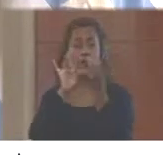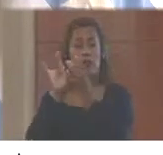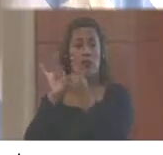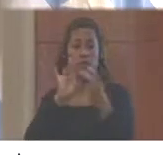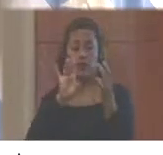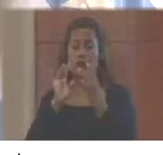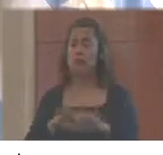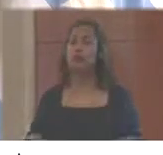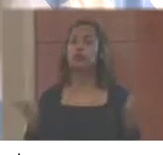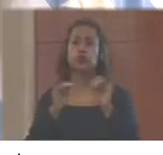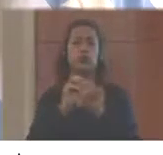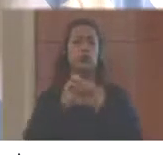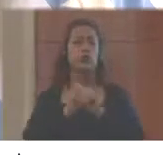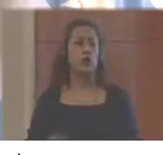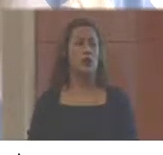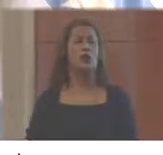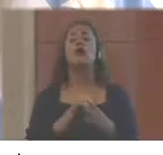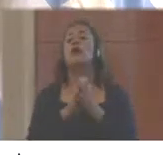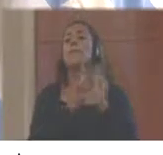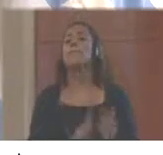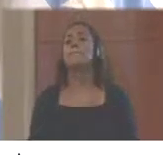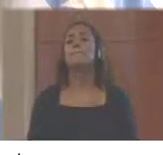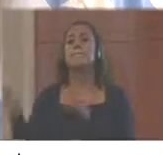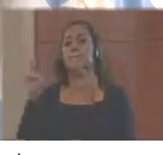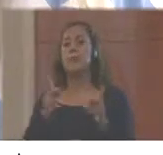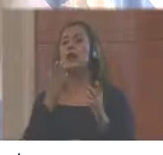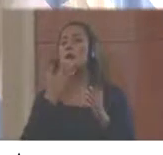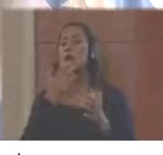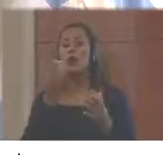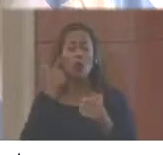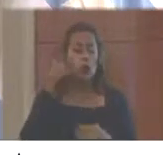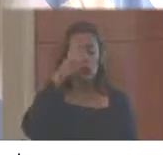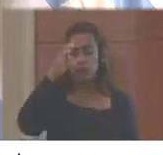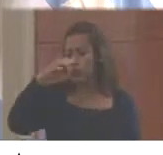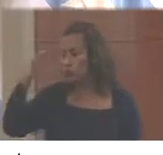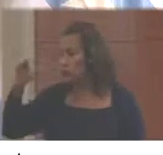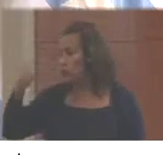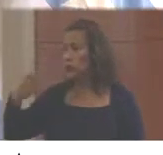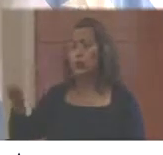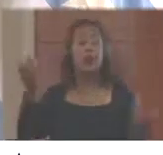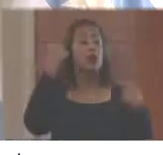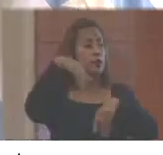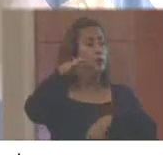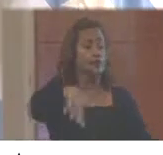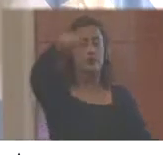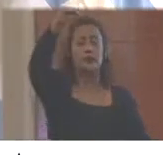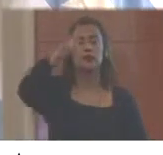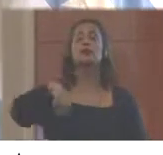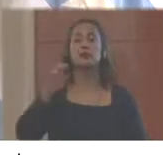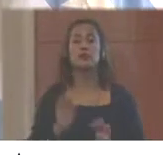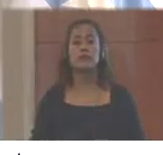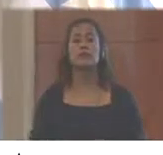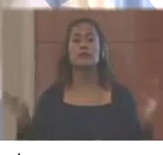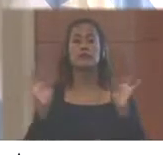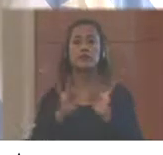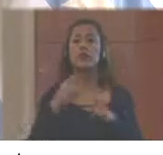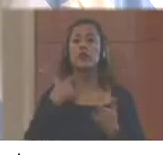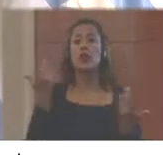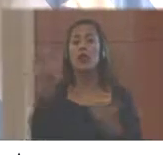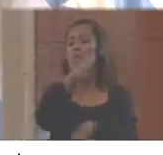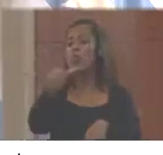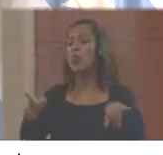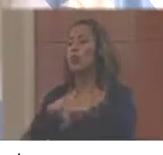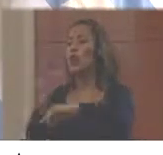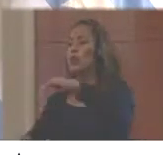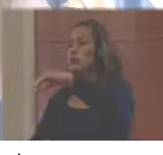plan, revising our national shelter welfare plan and our oil spill plan and chemical response protocols, all aimed